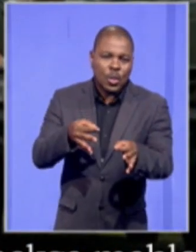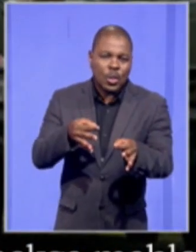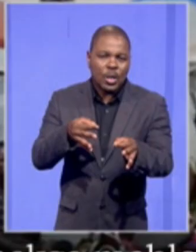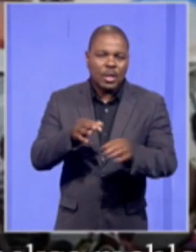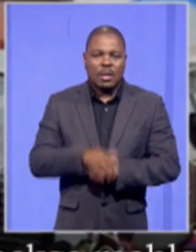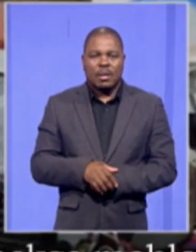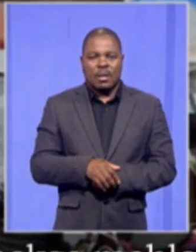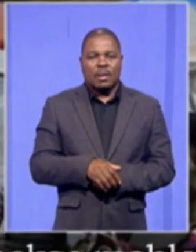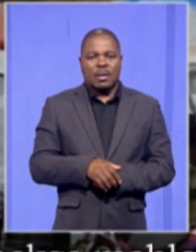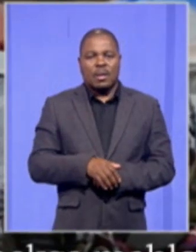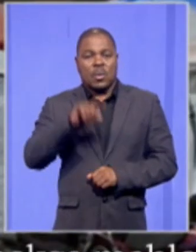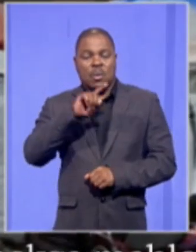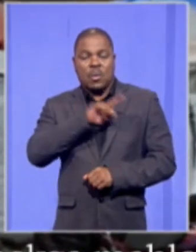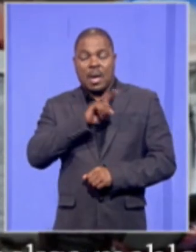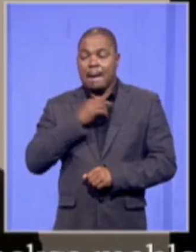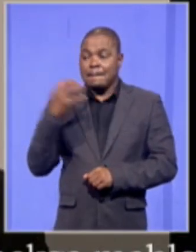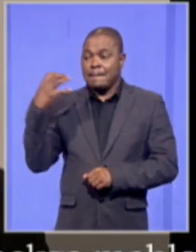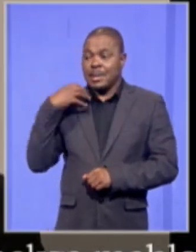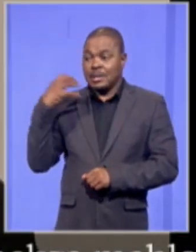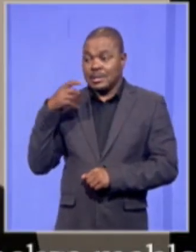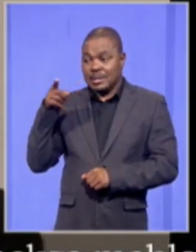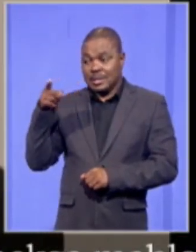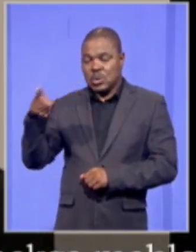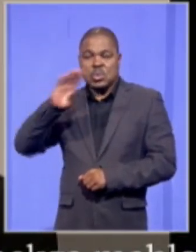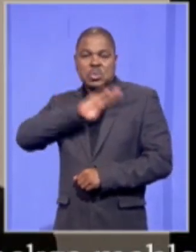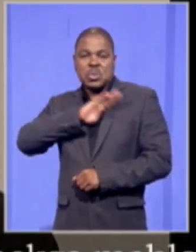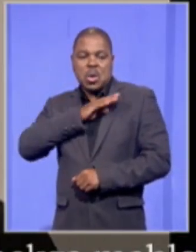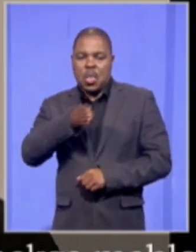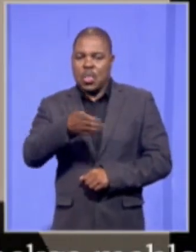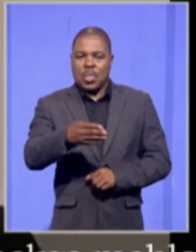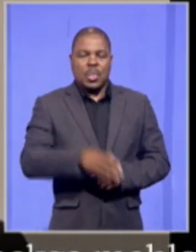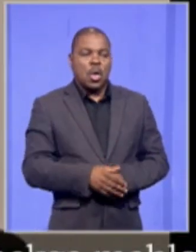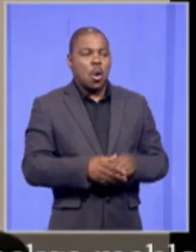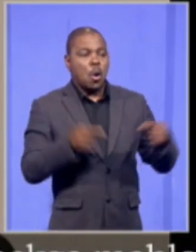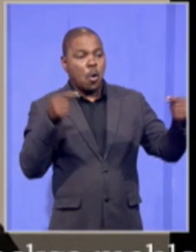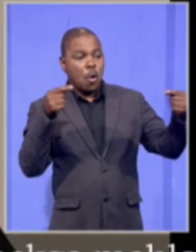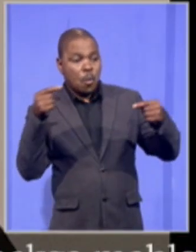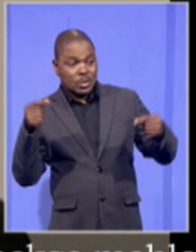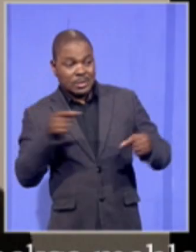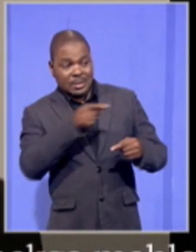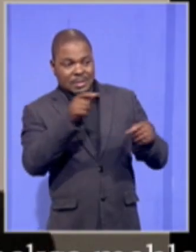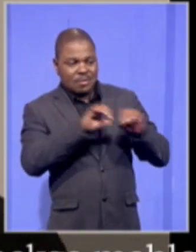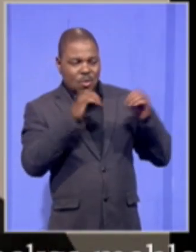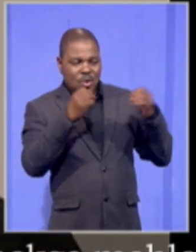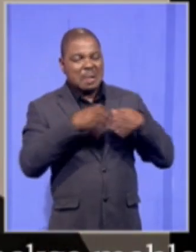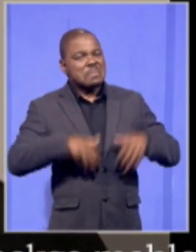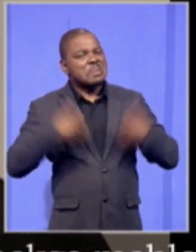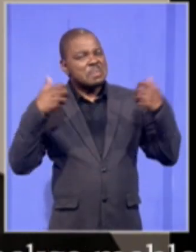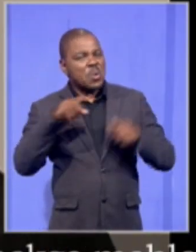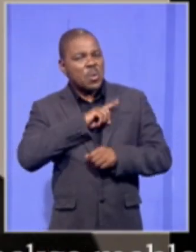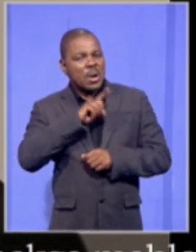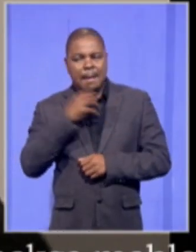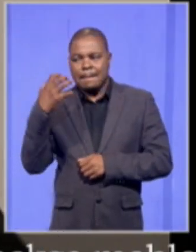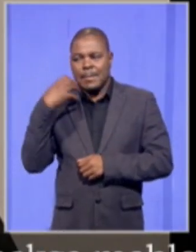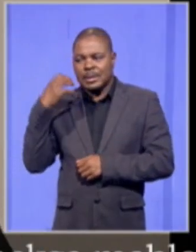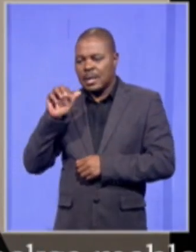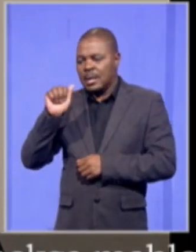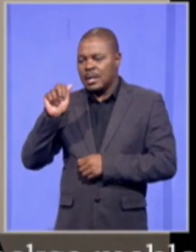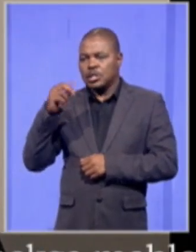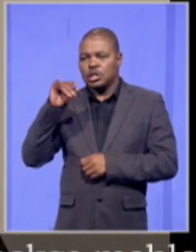se iponagatše ga tona ya sešole. Makgotlakganetšo a befetšwe kgahlanong le tona Angie Motshekga yeo a bego a swanetše go